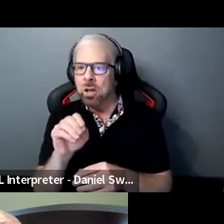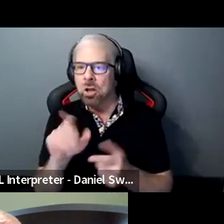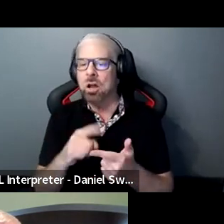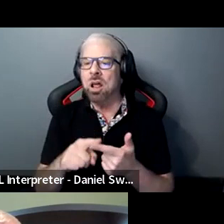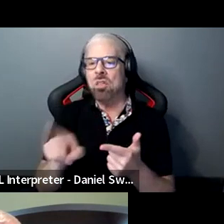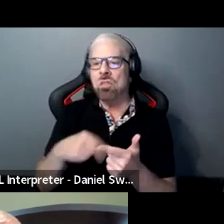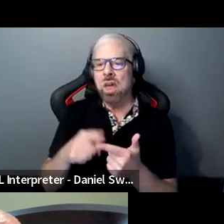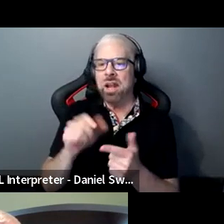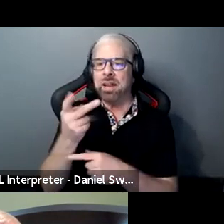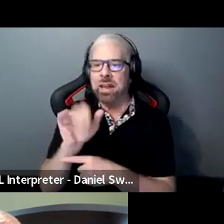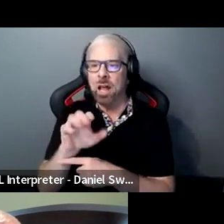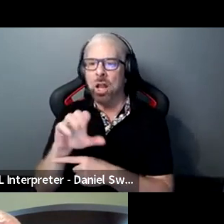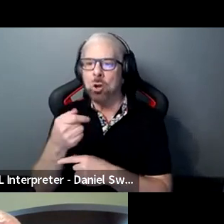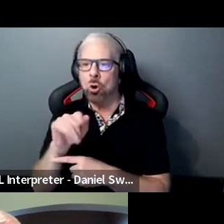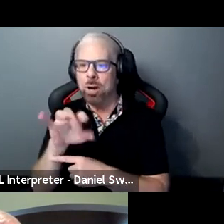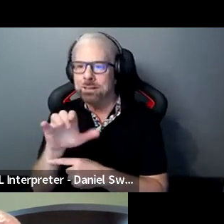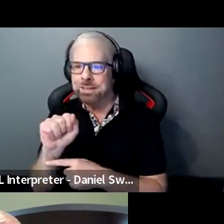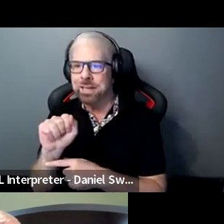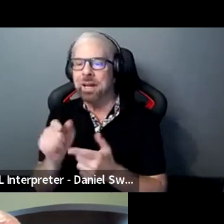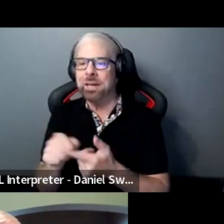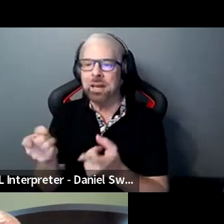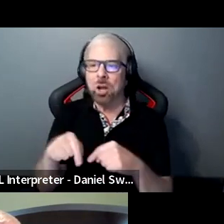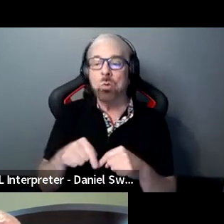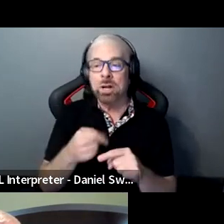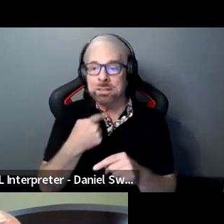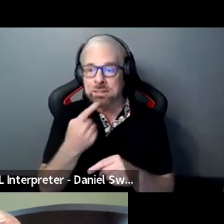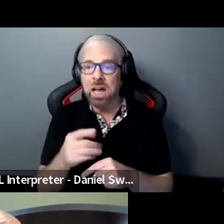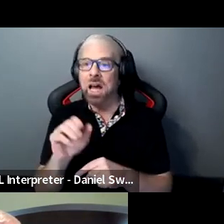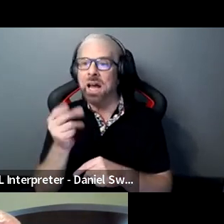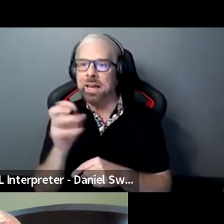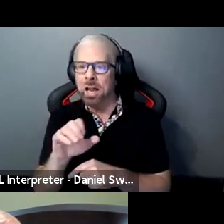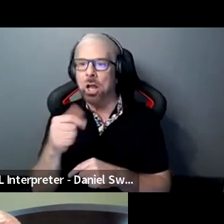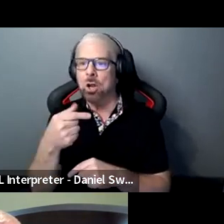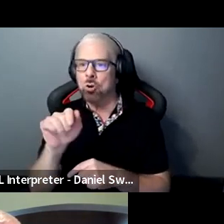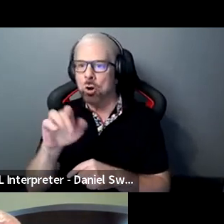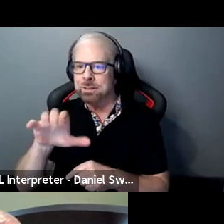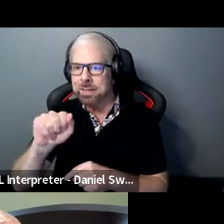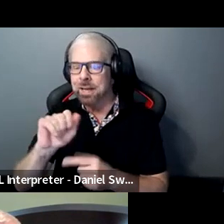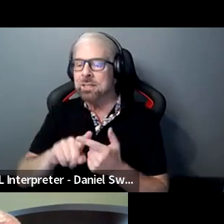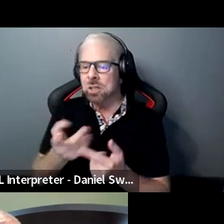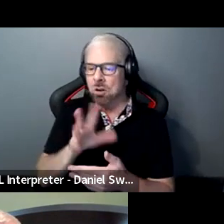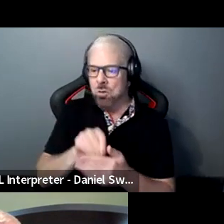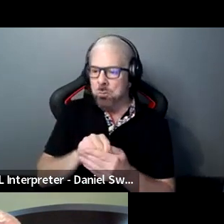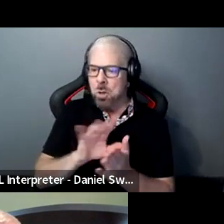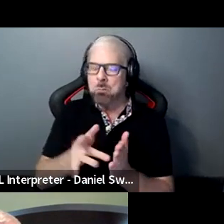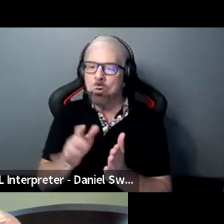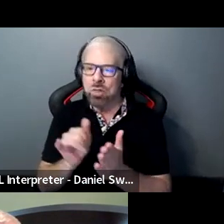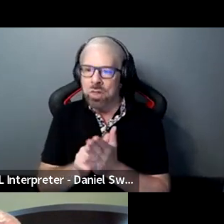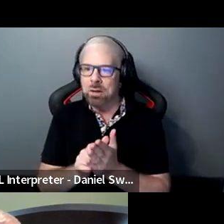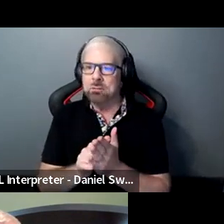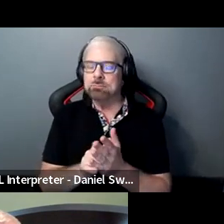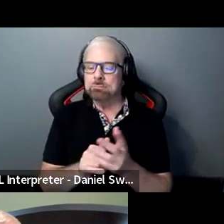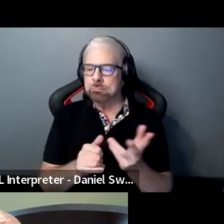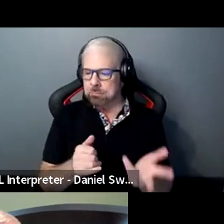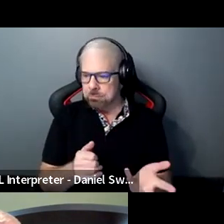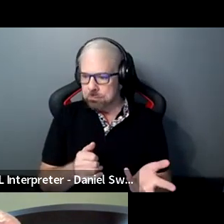Garcia came in, I want to kind of give a shout out to Kelly Garcia because she came in the middle of all of this.